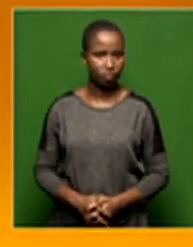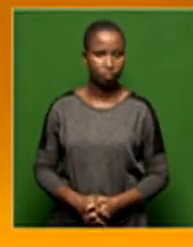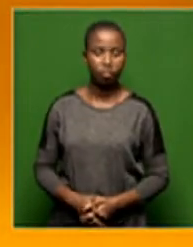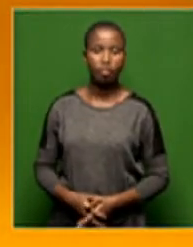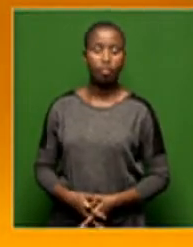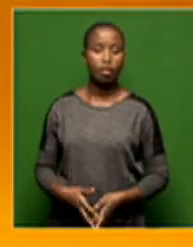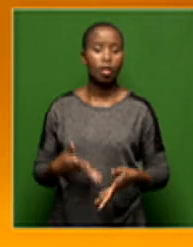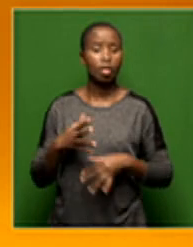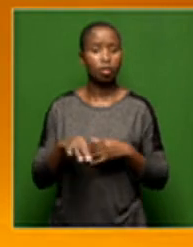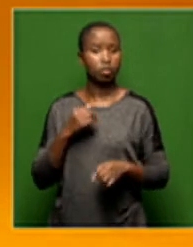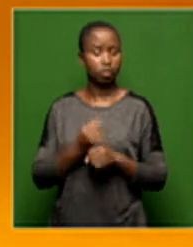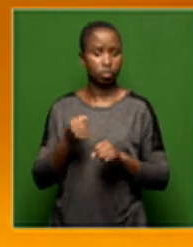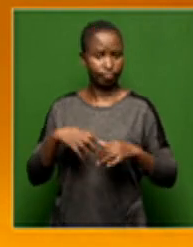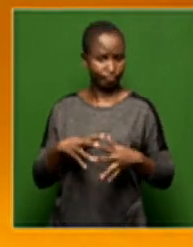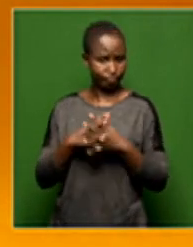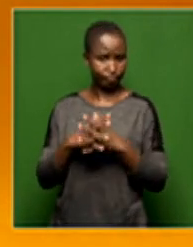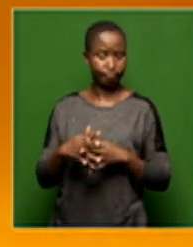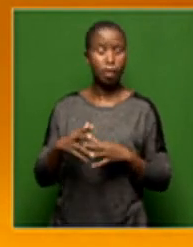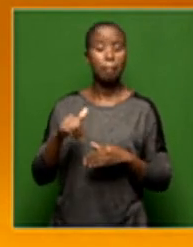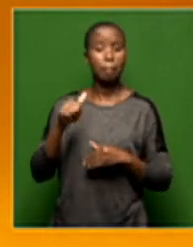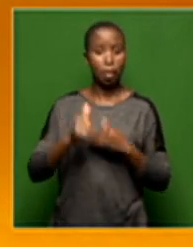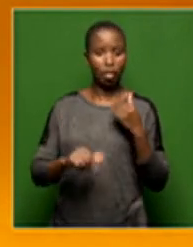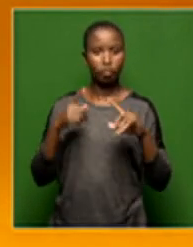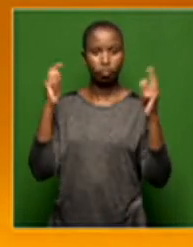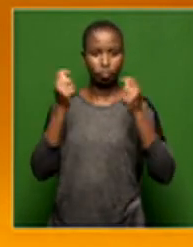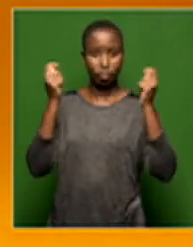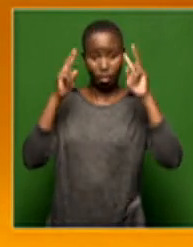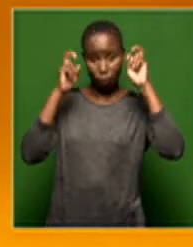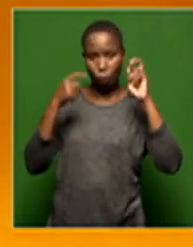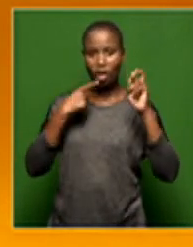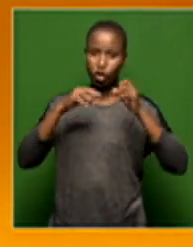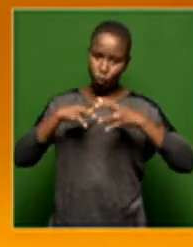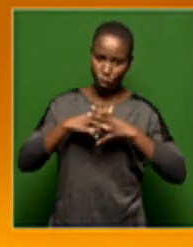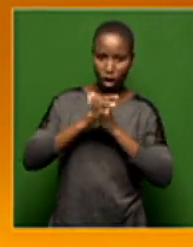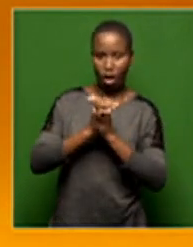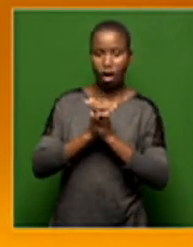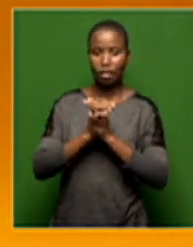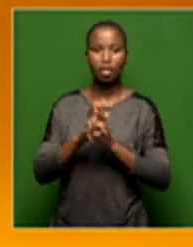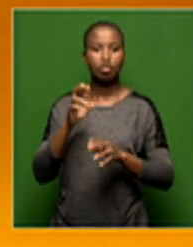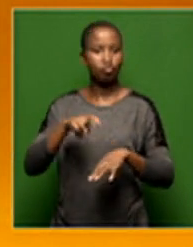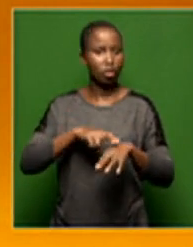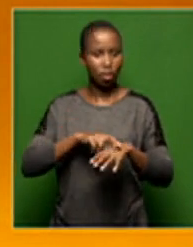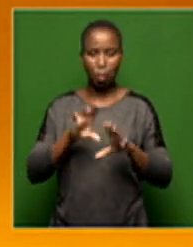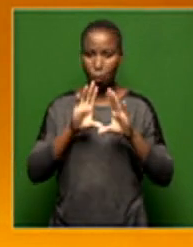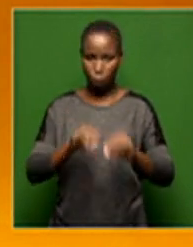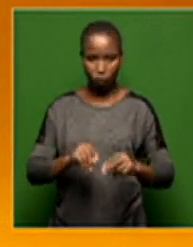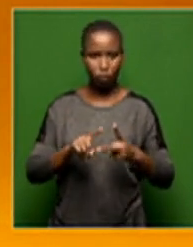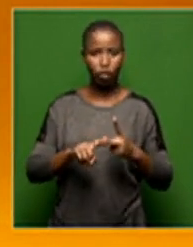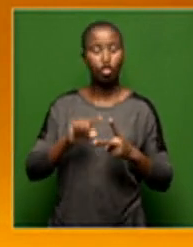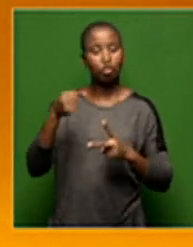Well, this year, Reconciliation Month is commemorated under the theme United Against Racism and Gender-Based Violence and